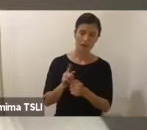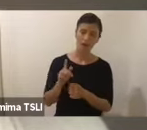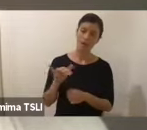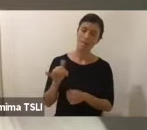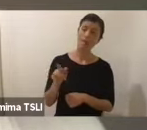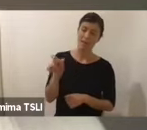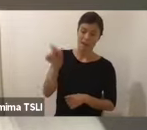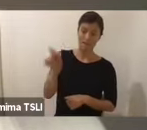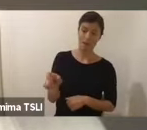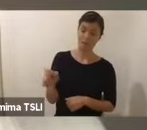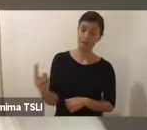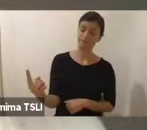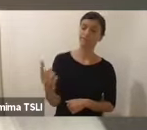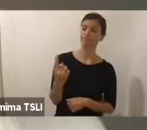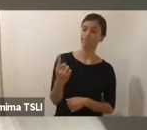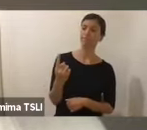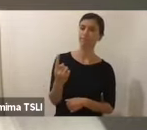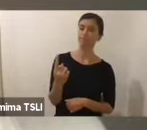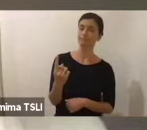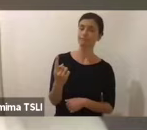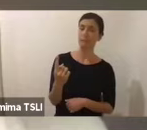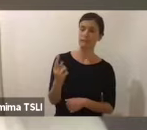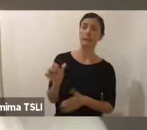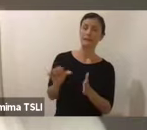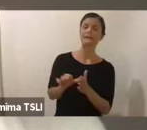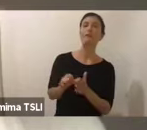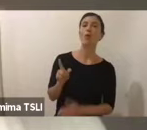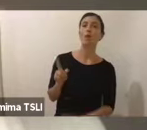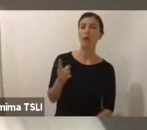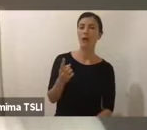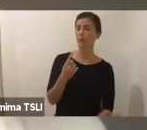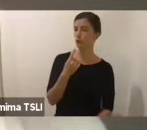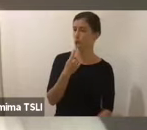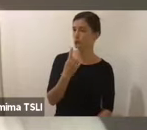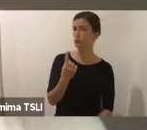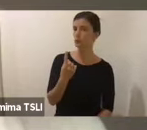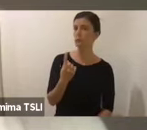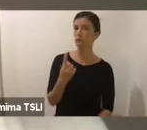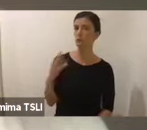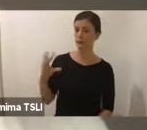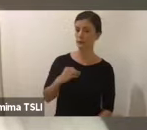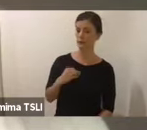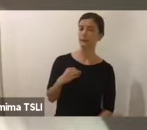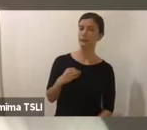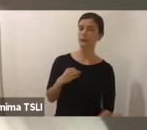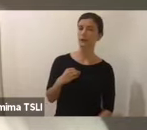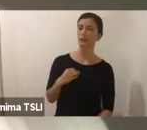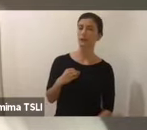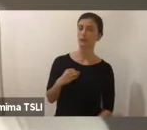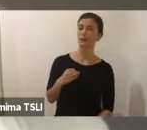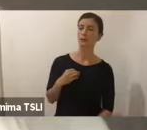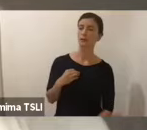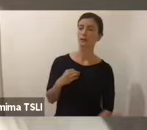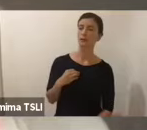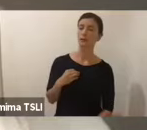and say this that that there may be many others that would um have found that um yeah